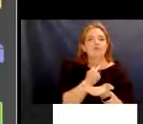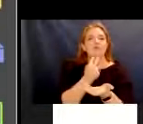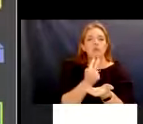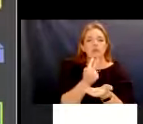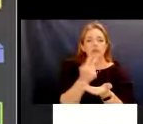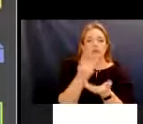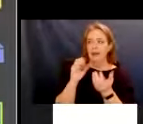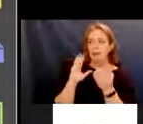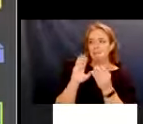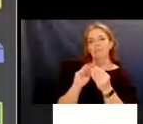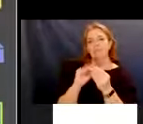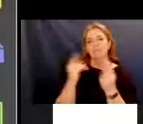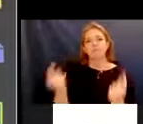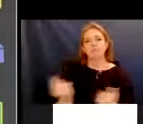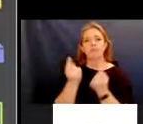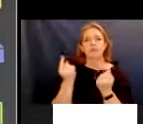that's